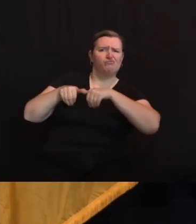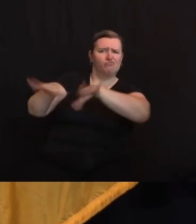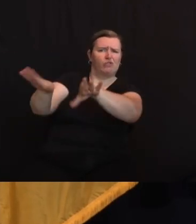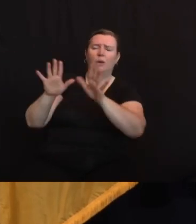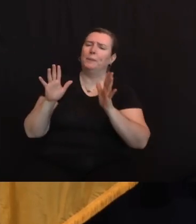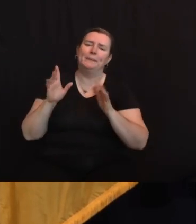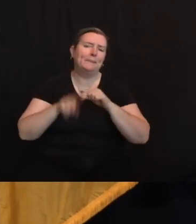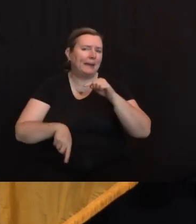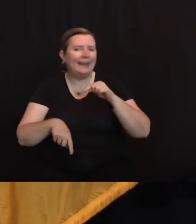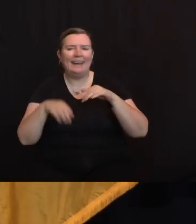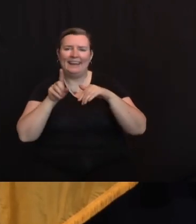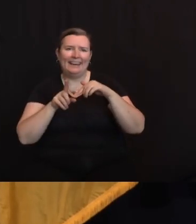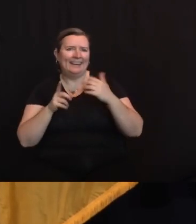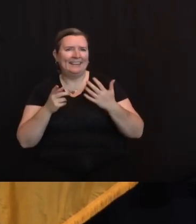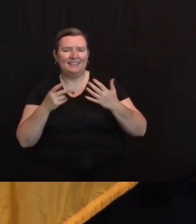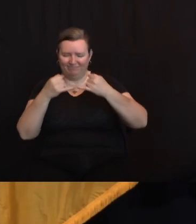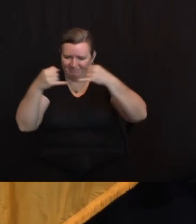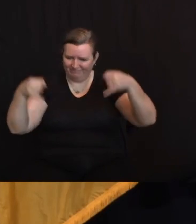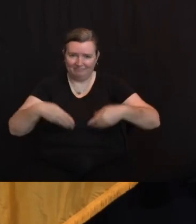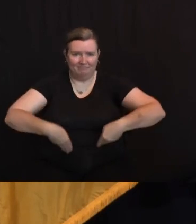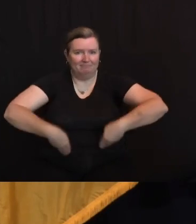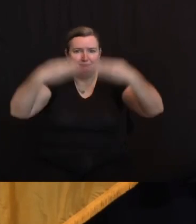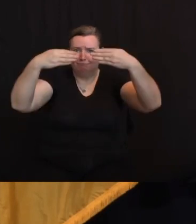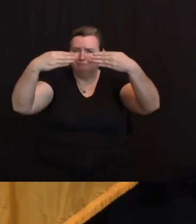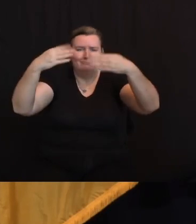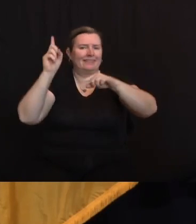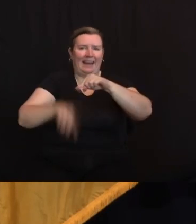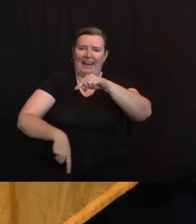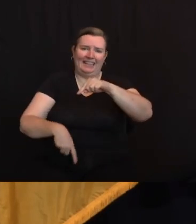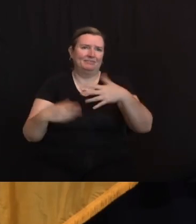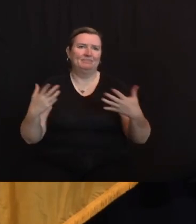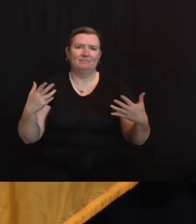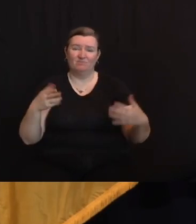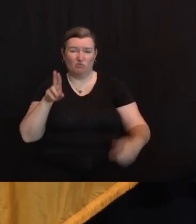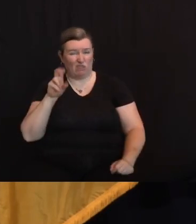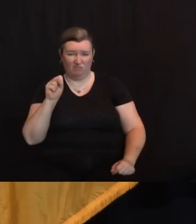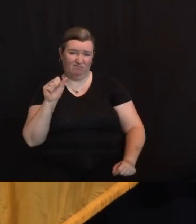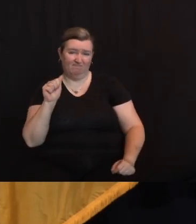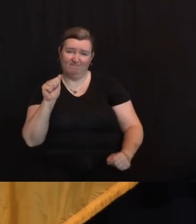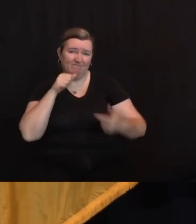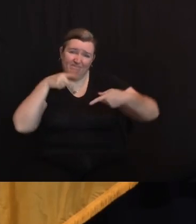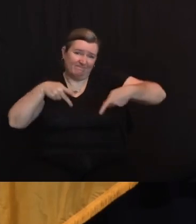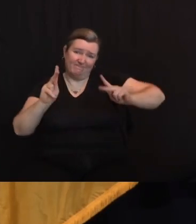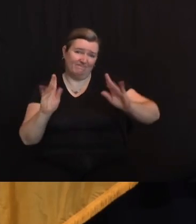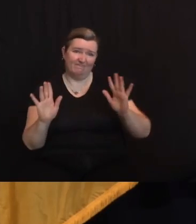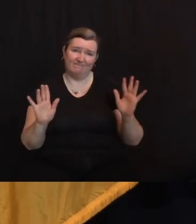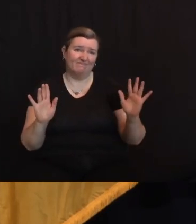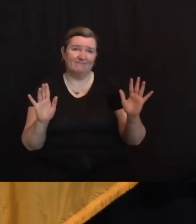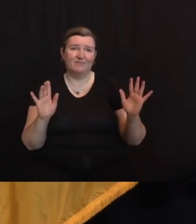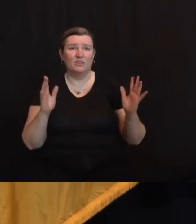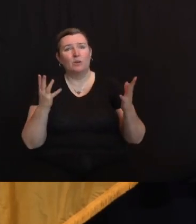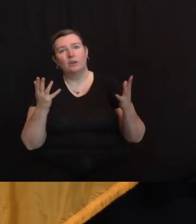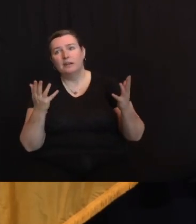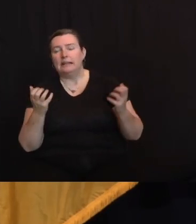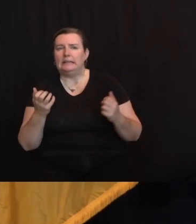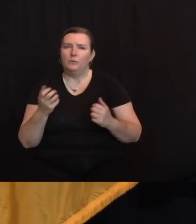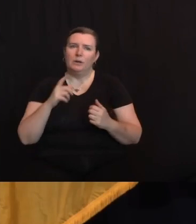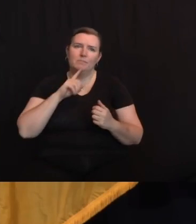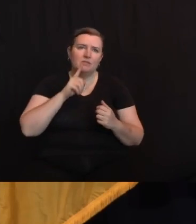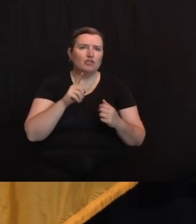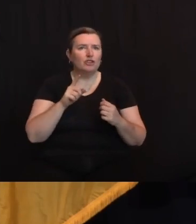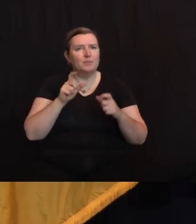or literally at our borders. We can't. That's not the way the United States works. But we want to appeal,